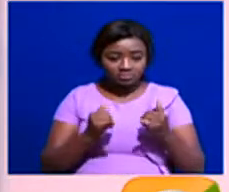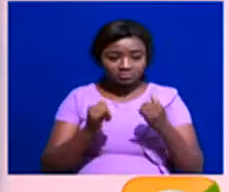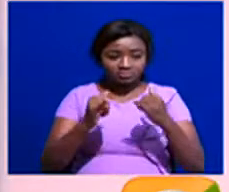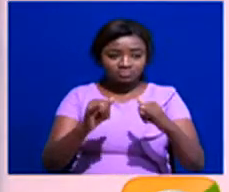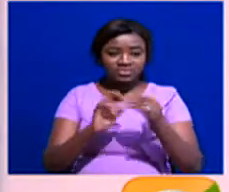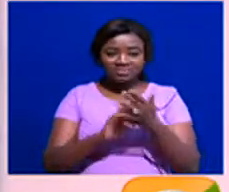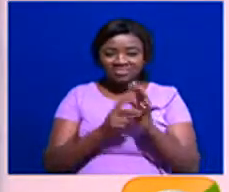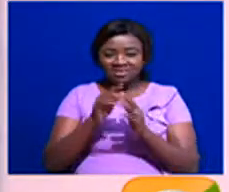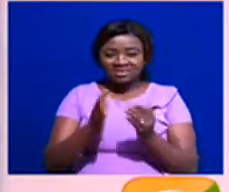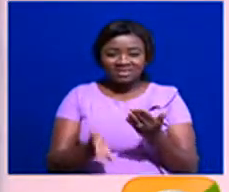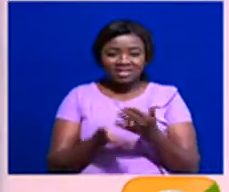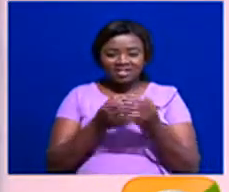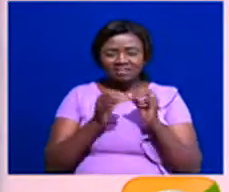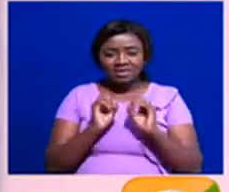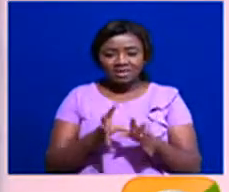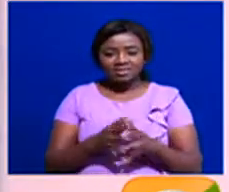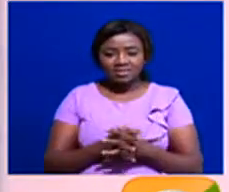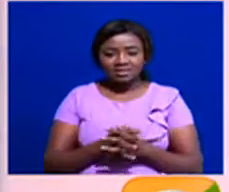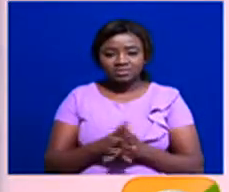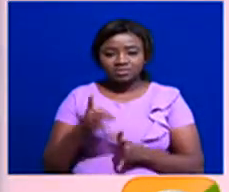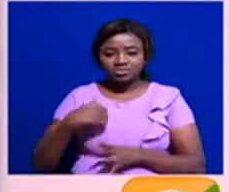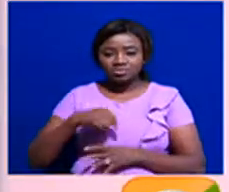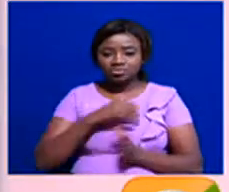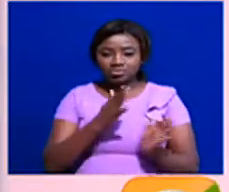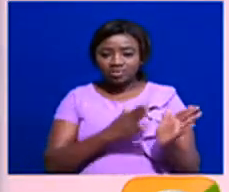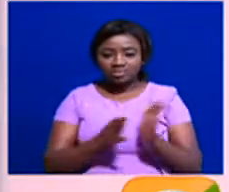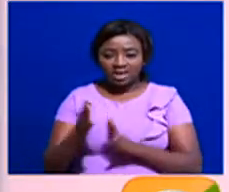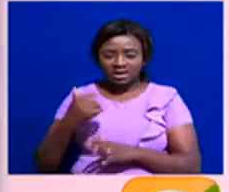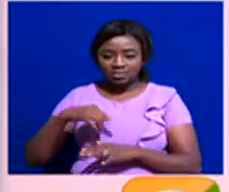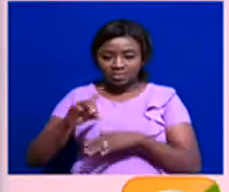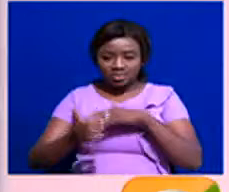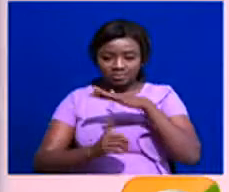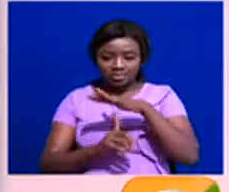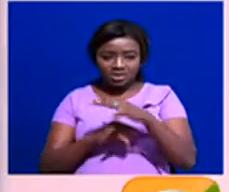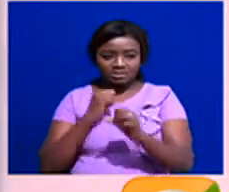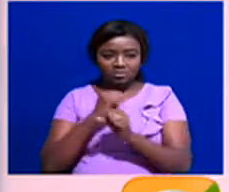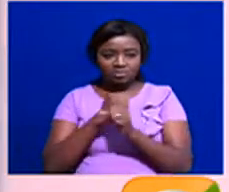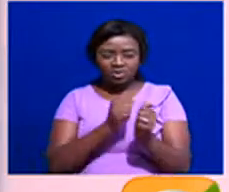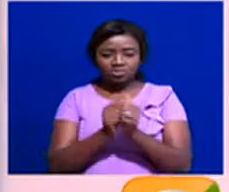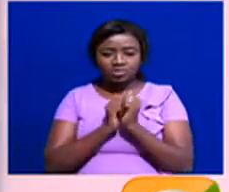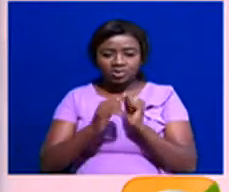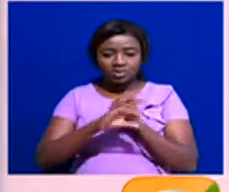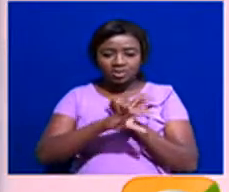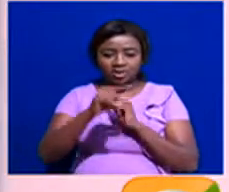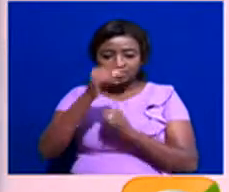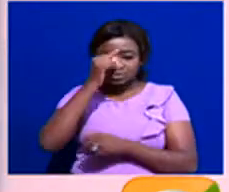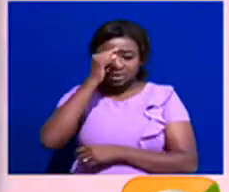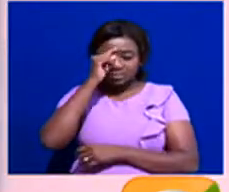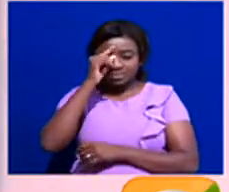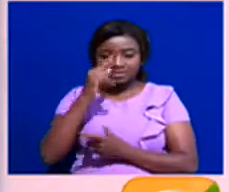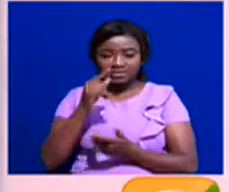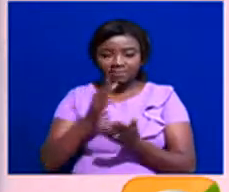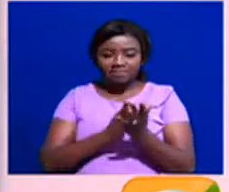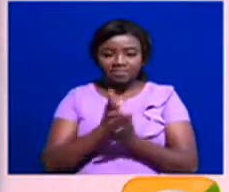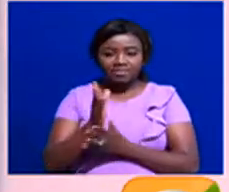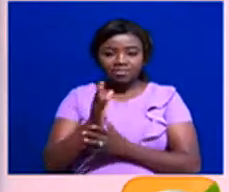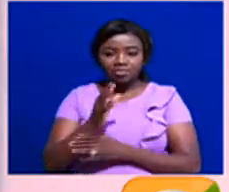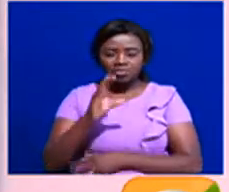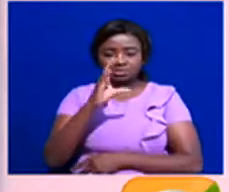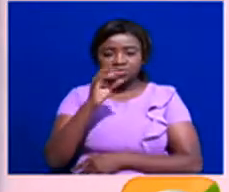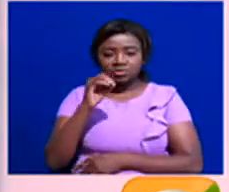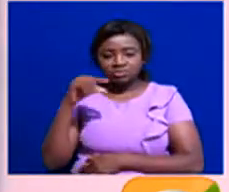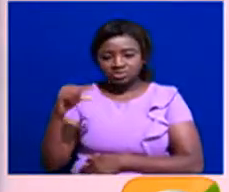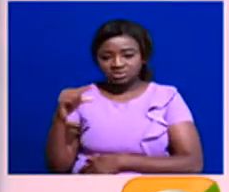not helpful. So we plan, the ministry is going to work with the county governments through the Council of